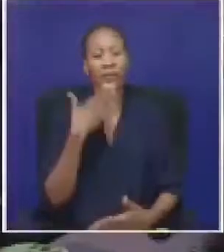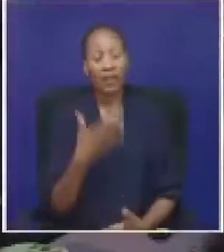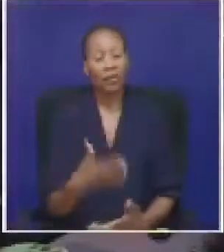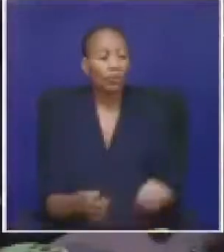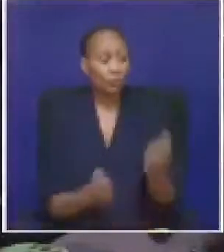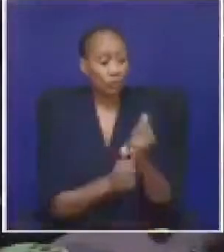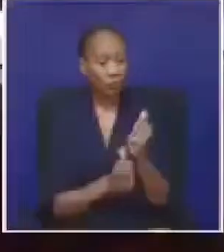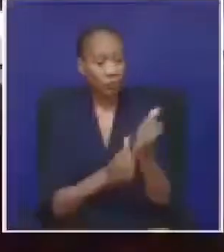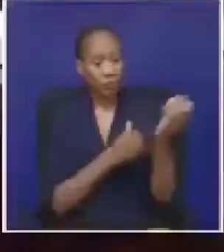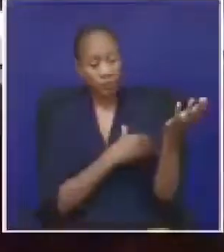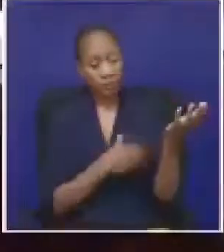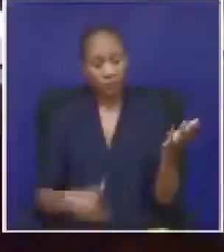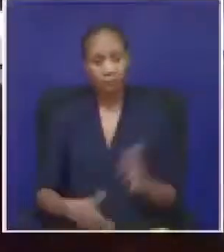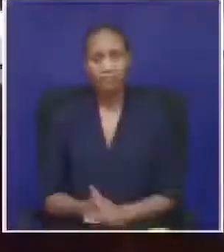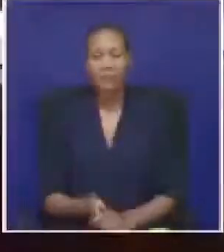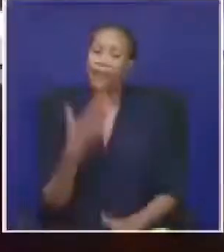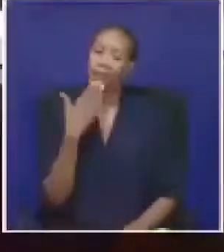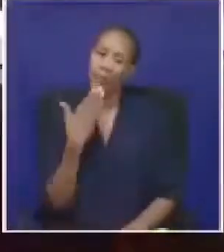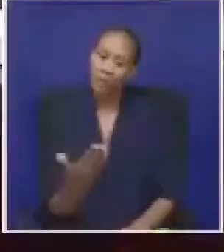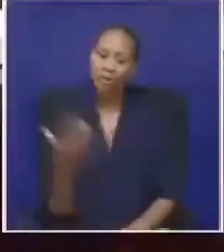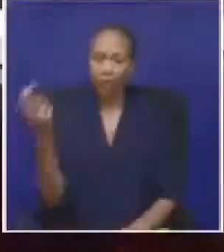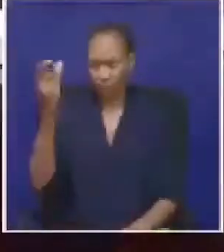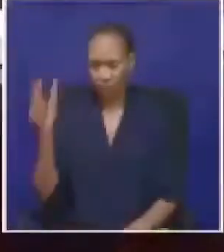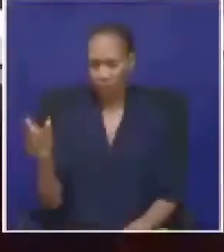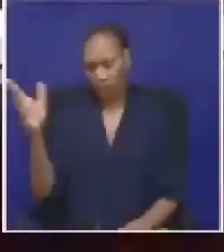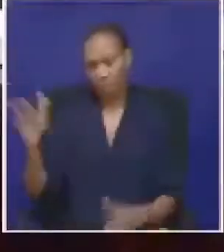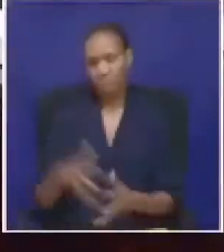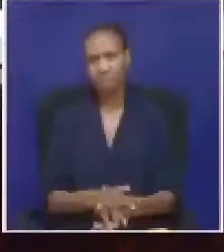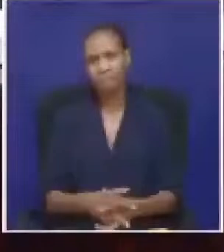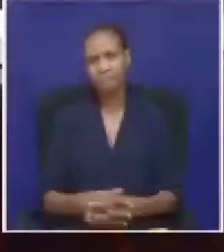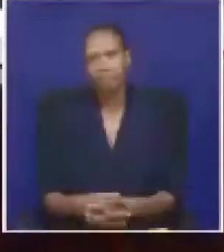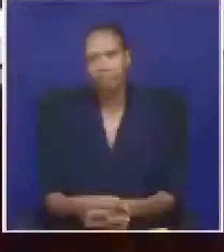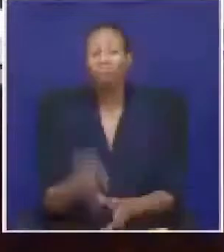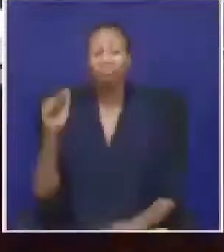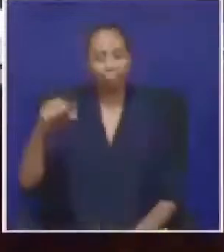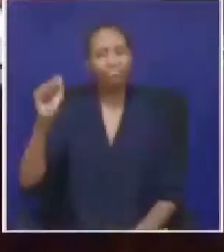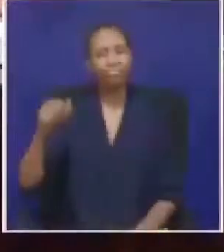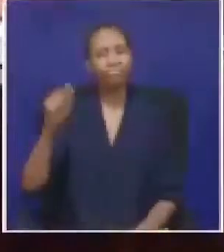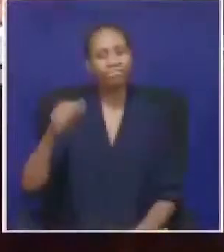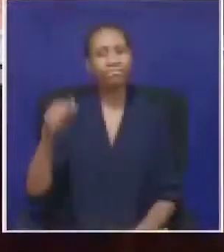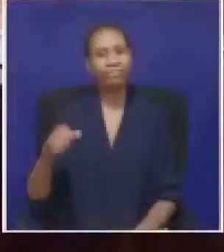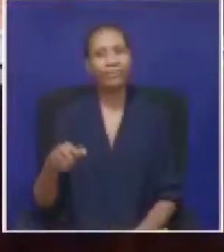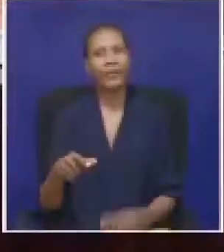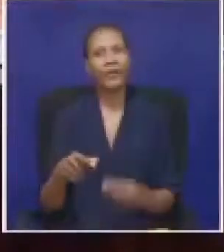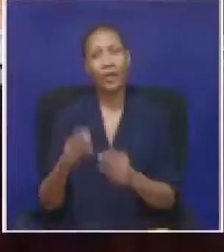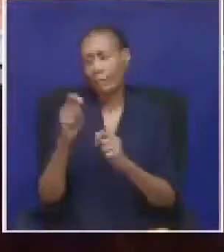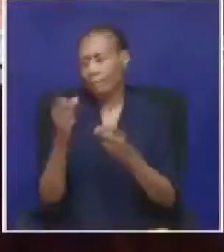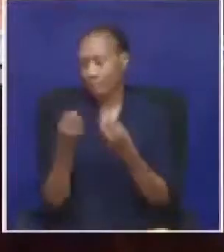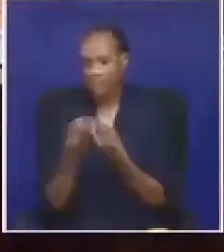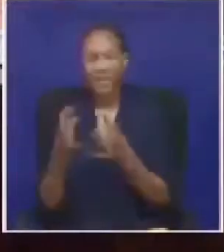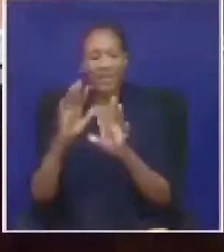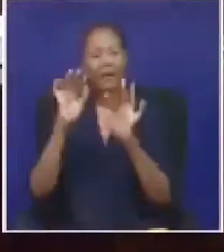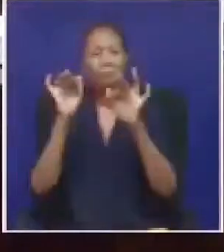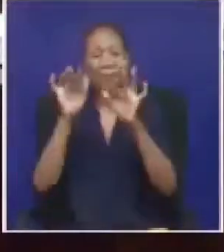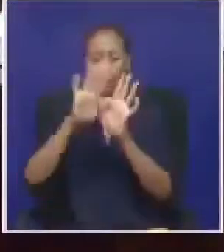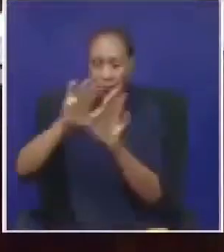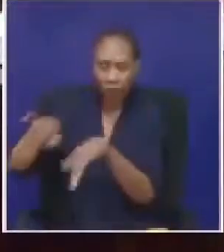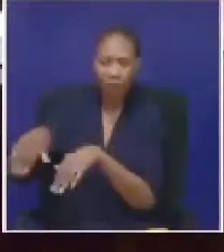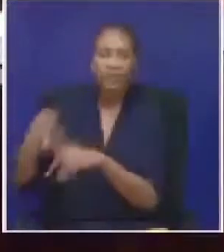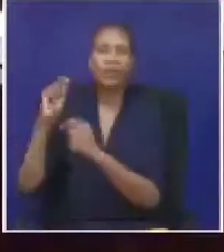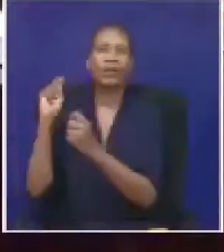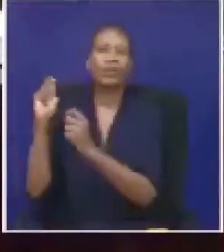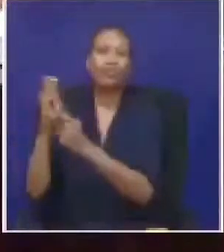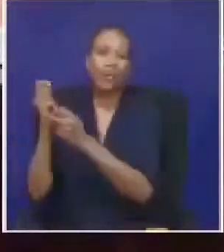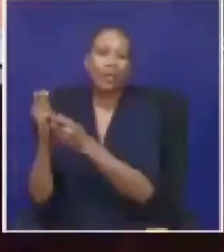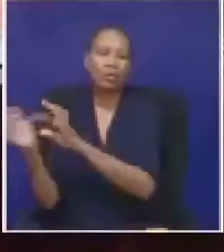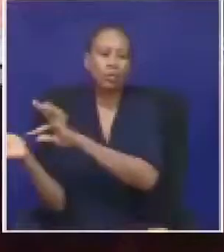President. Thank you very much, Honorable Speaker. Indeed, Honorable Zibi, many people are moving